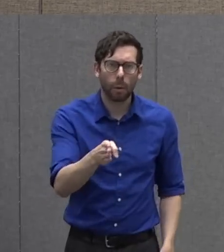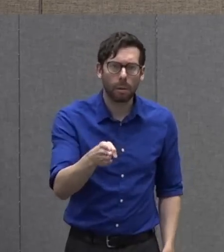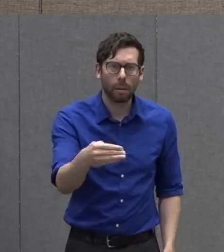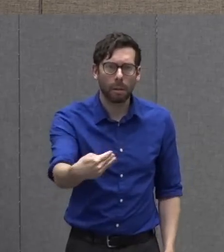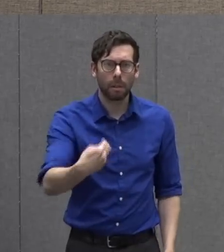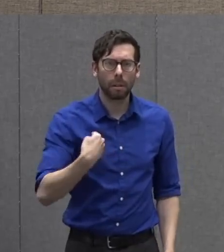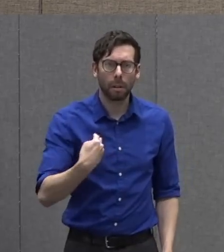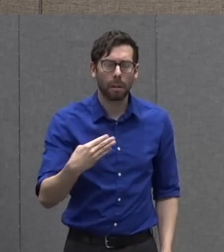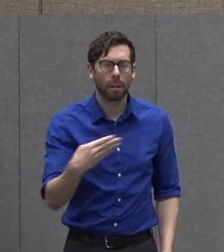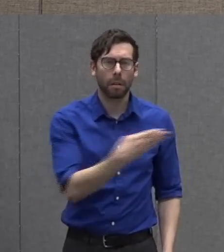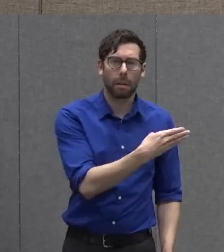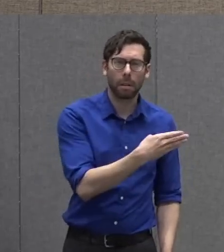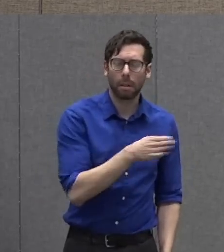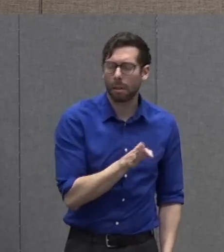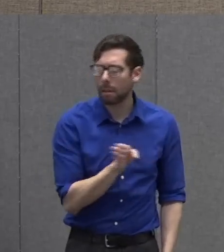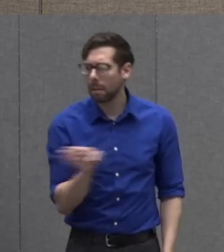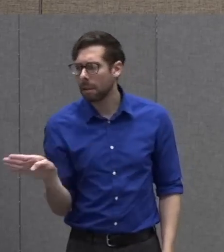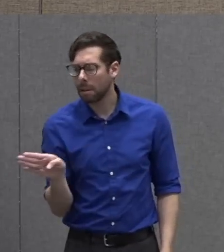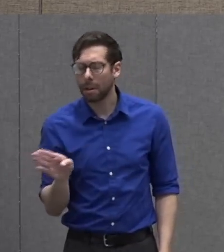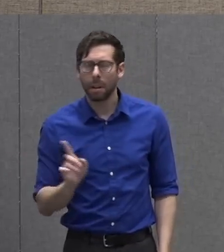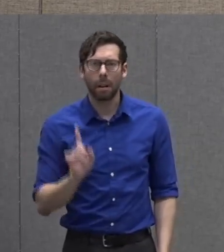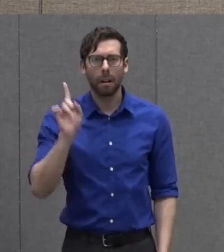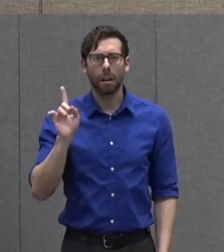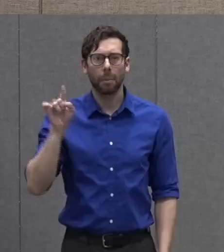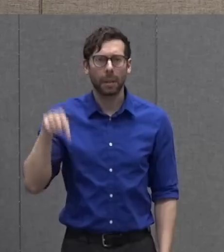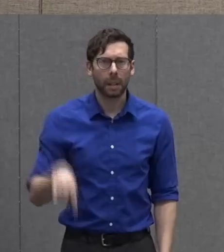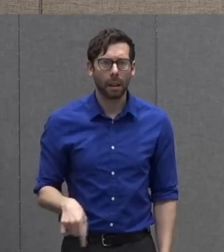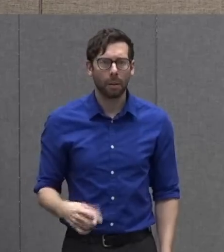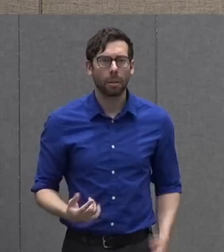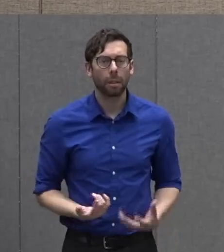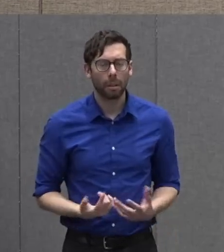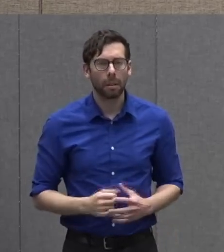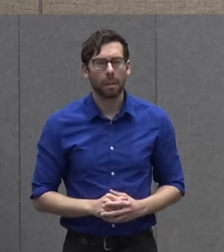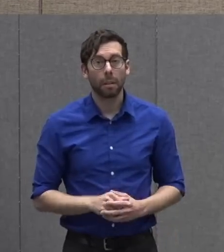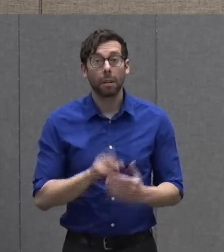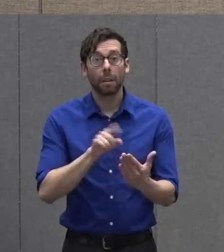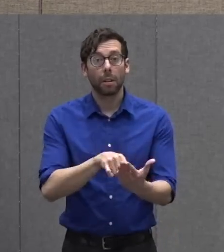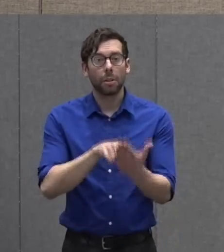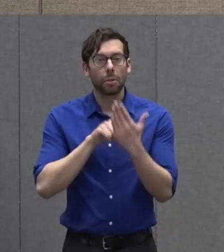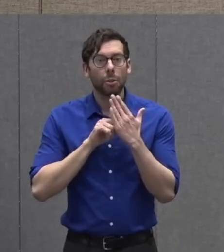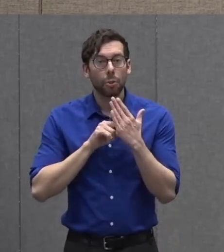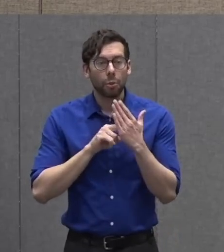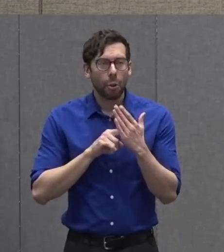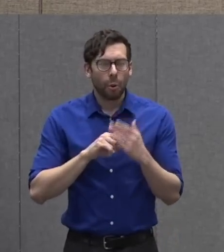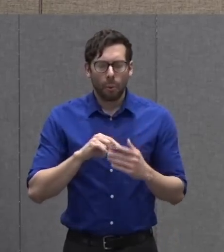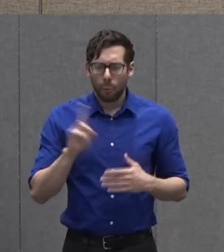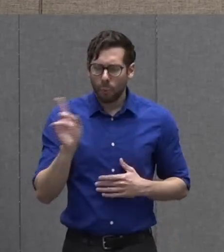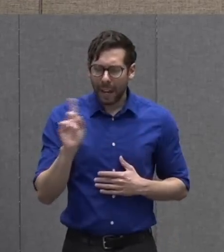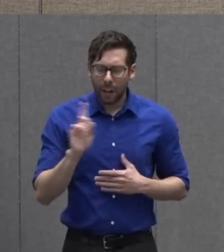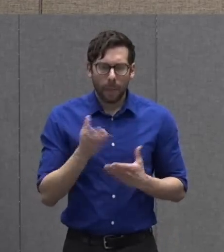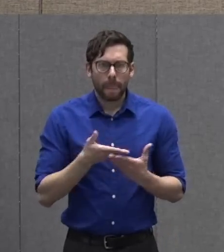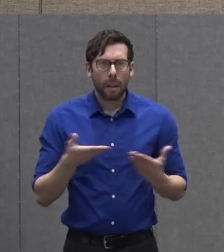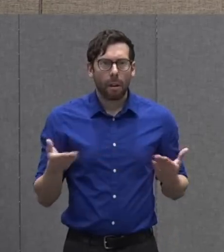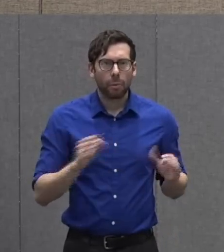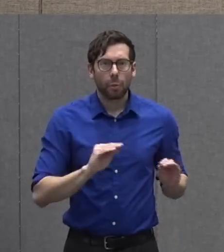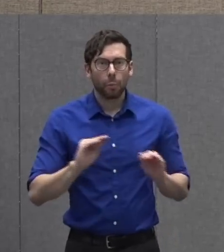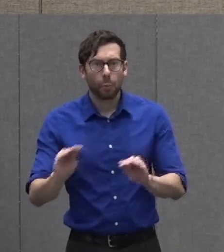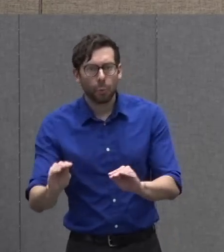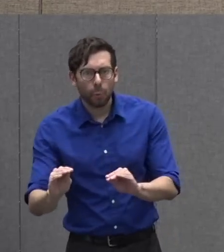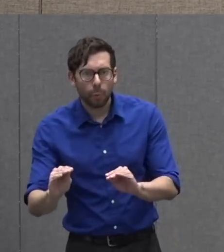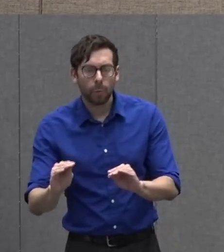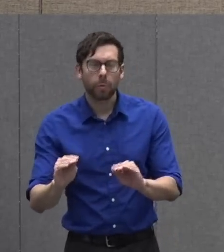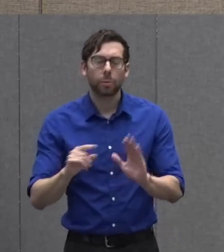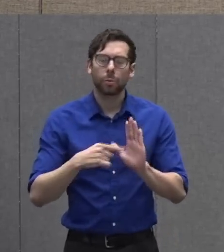and backwards. And then show maybe how your object is moving. How can we draw something moving fast or